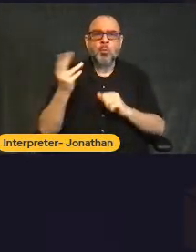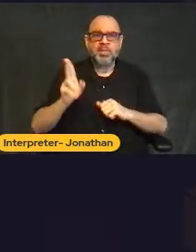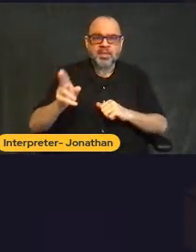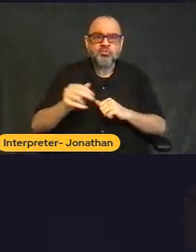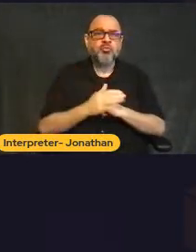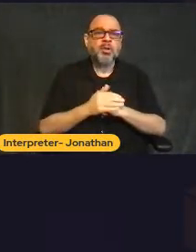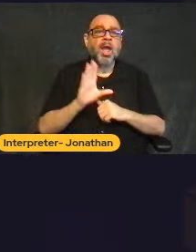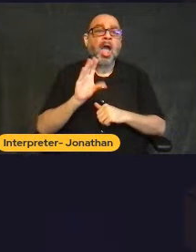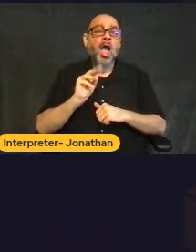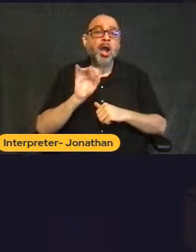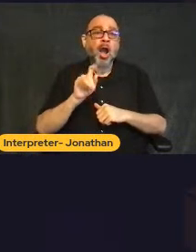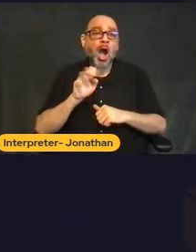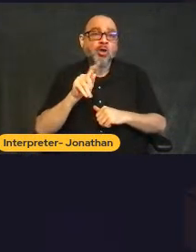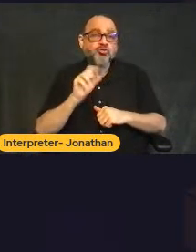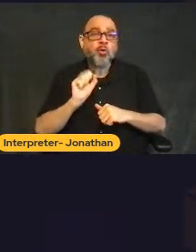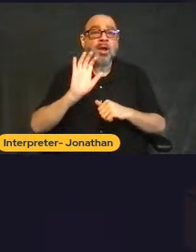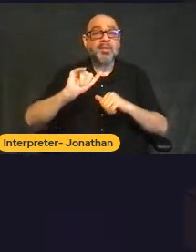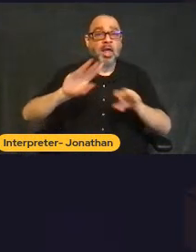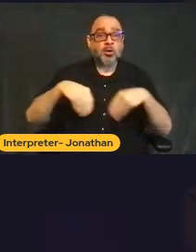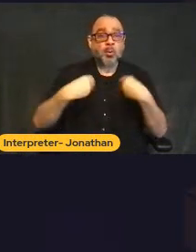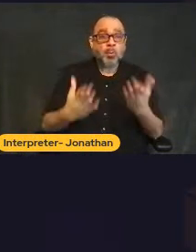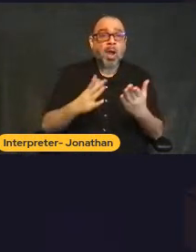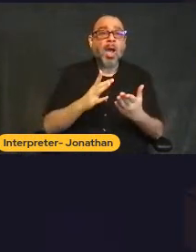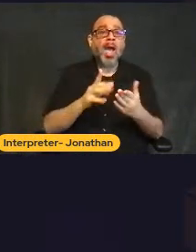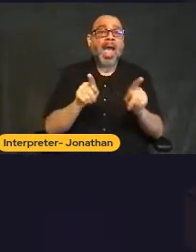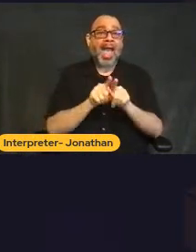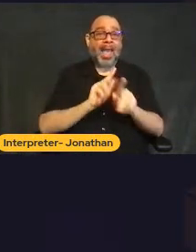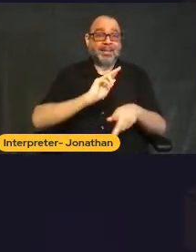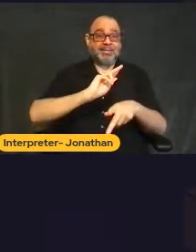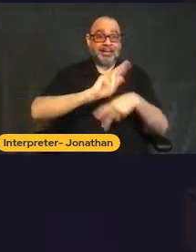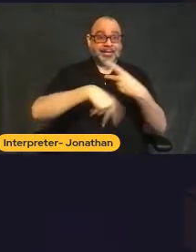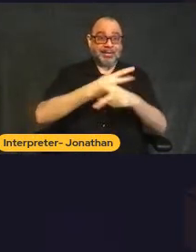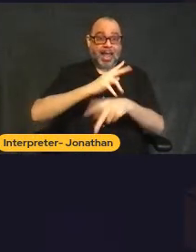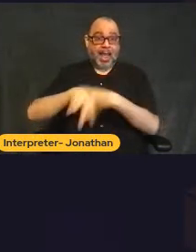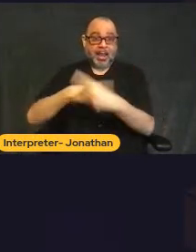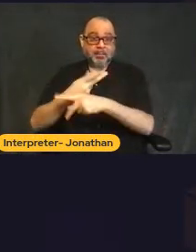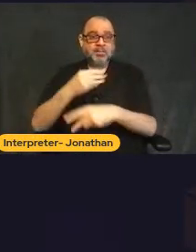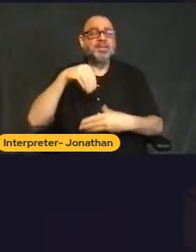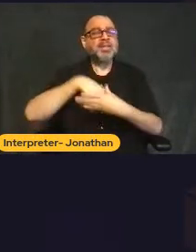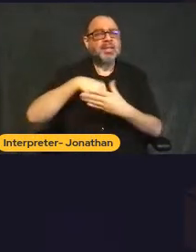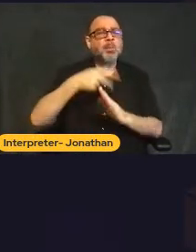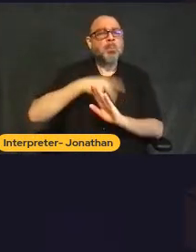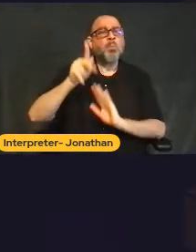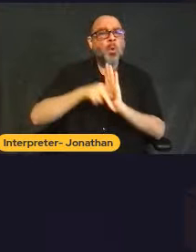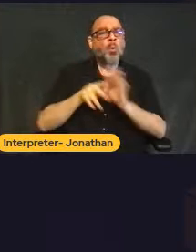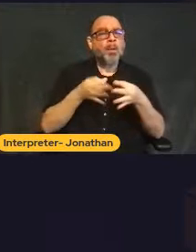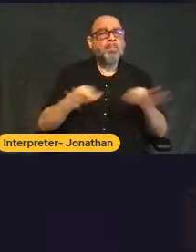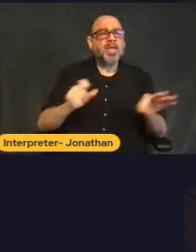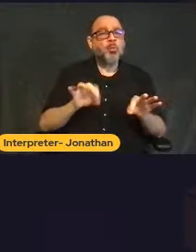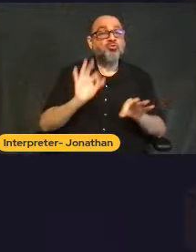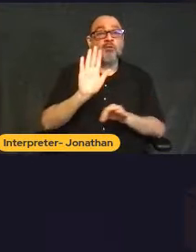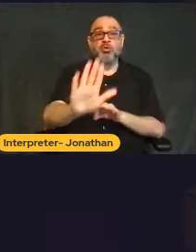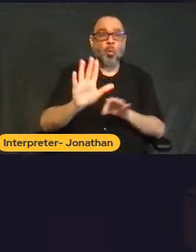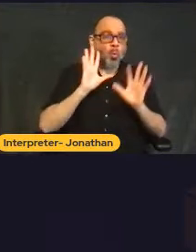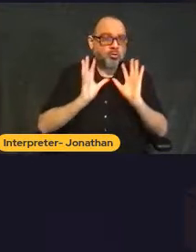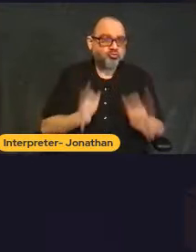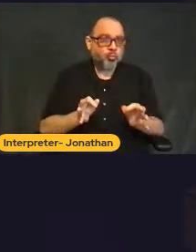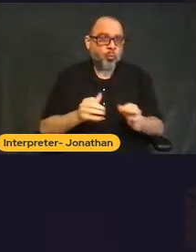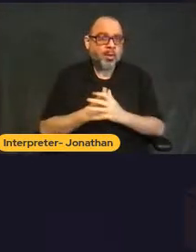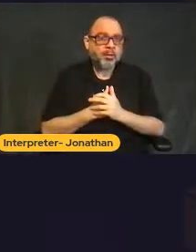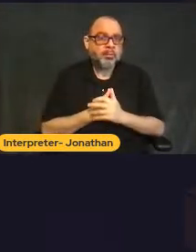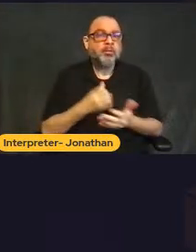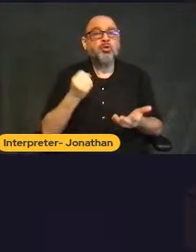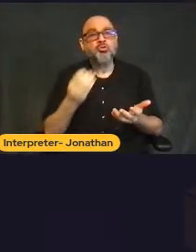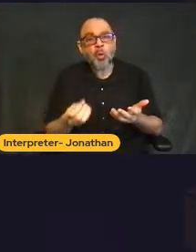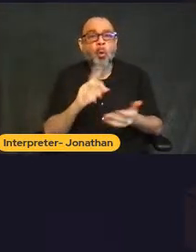Constructs are represented as types in the programming language of your choice. So CDK